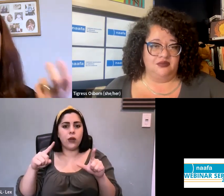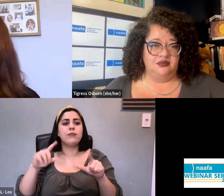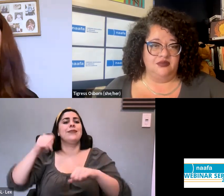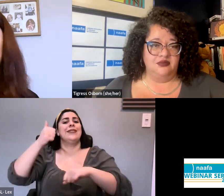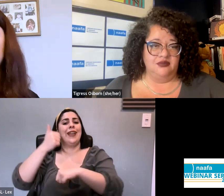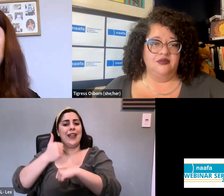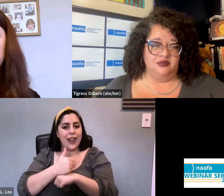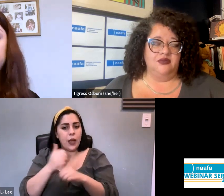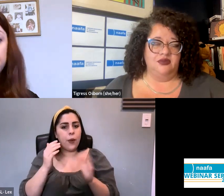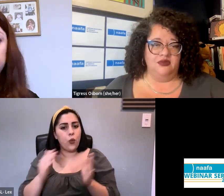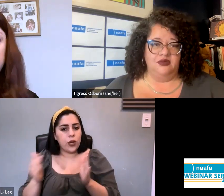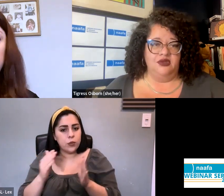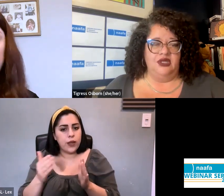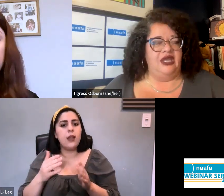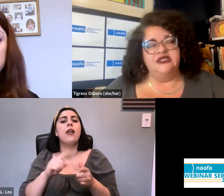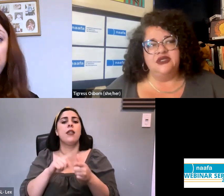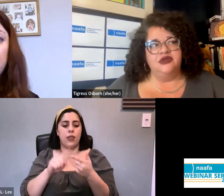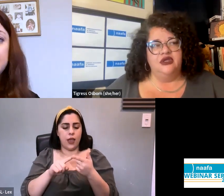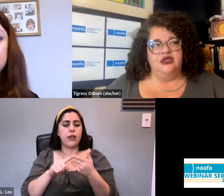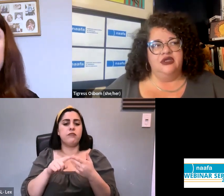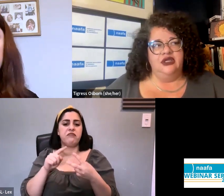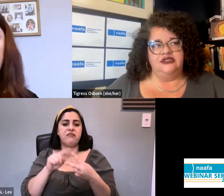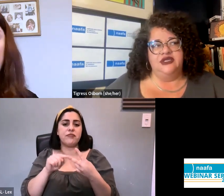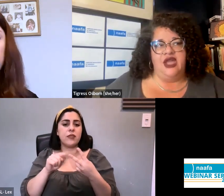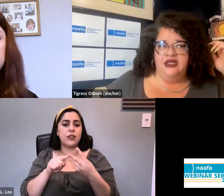do the embalming. And that's what you're.